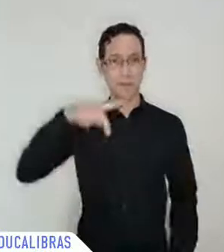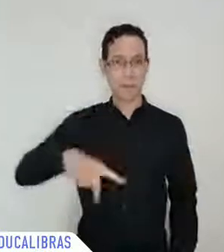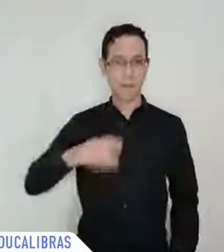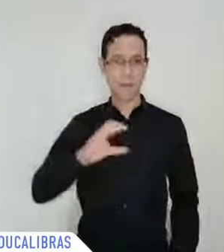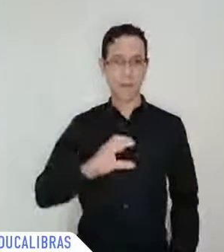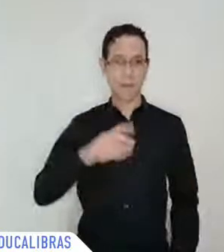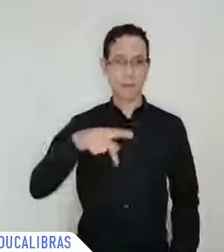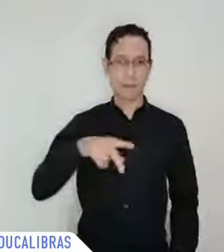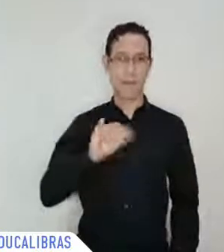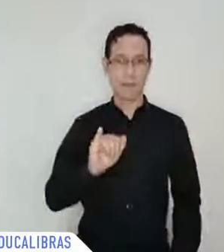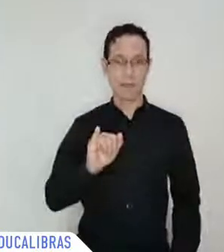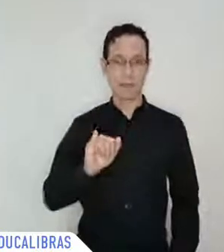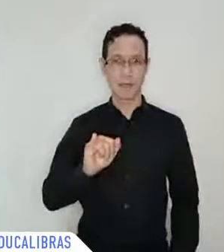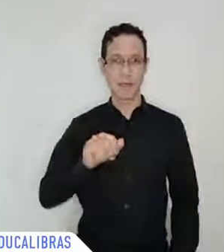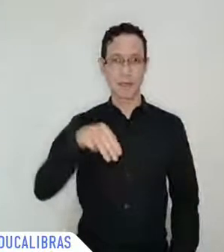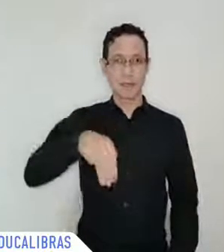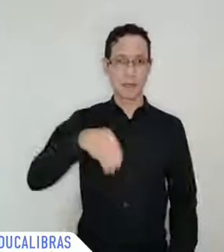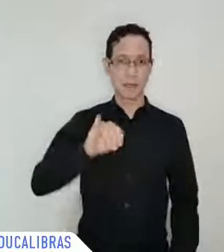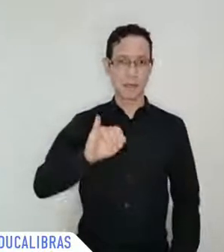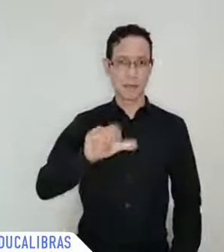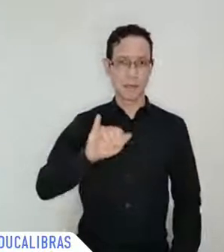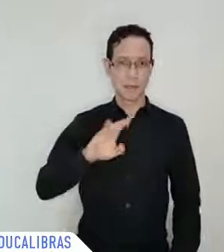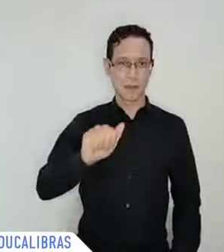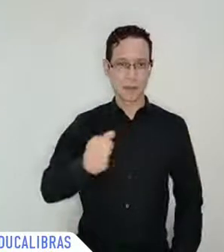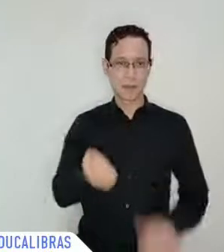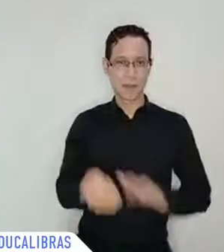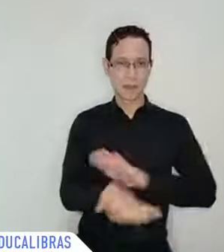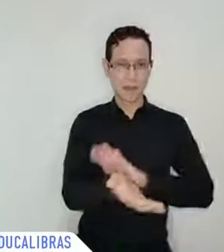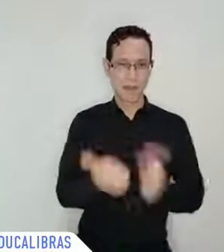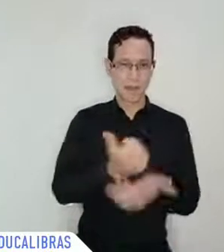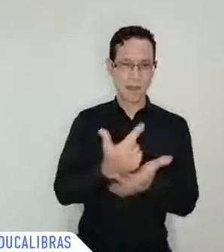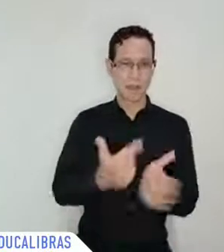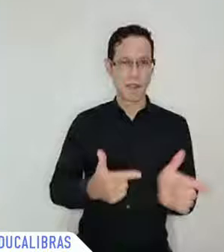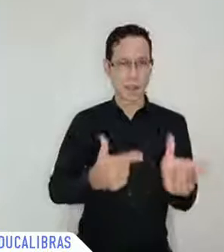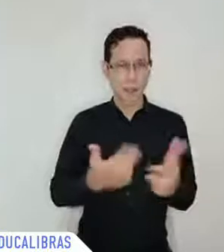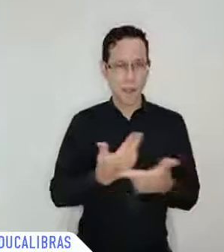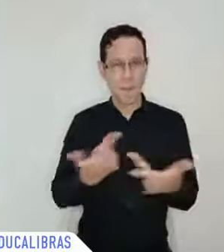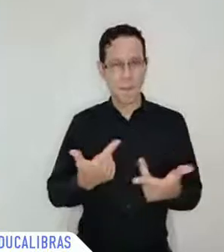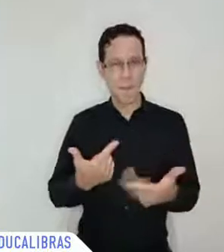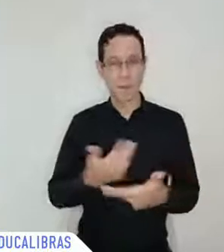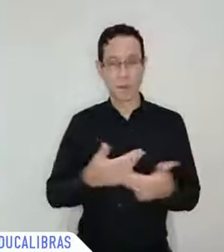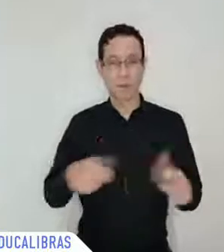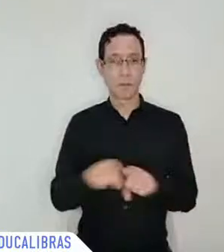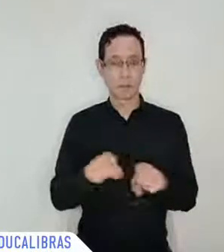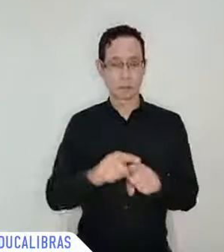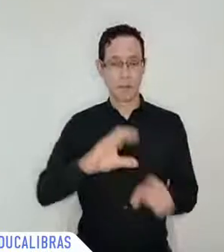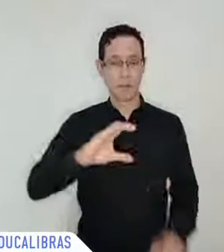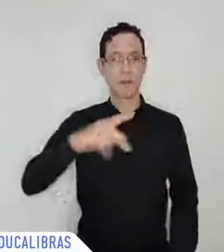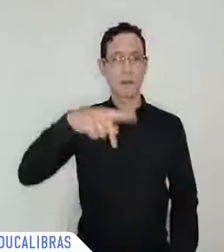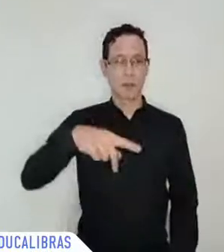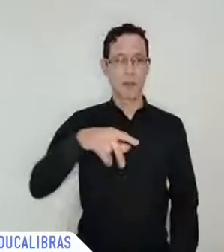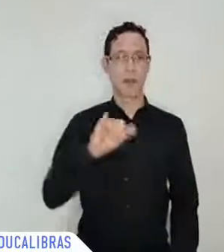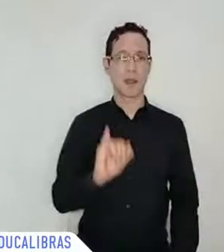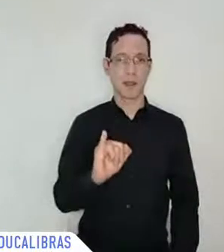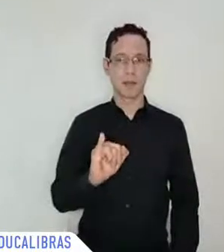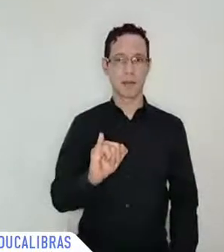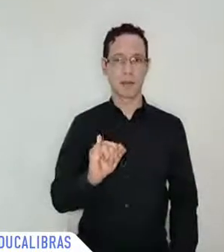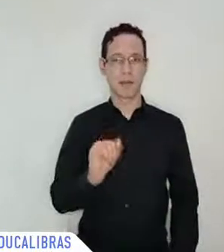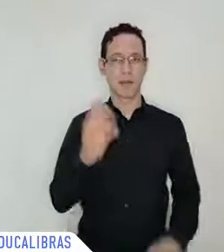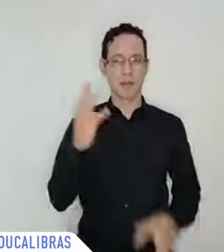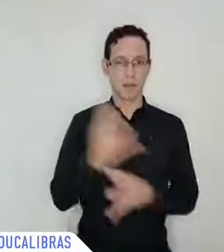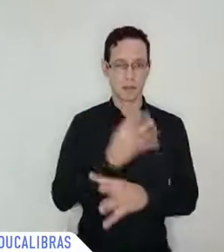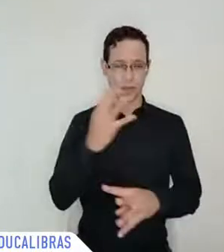was a state deputy in the Legislative Assembly of Rio for 3 terms, and he chaired